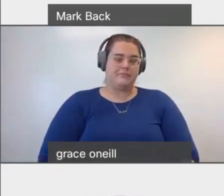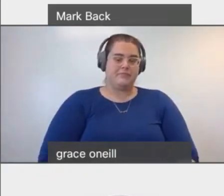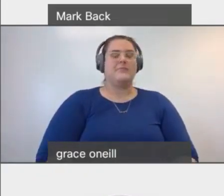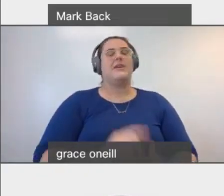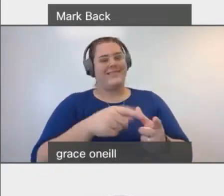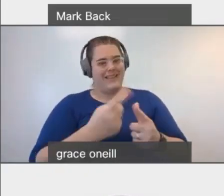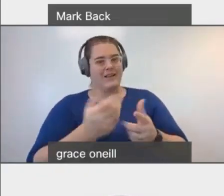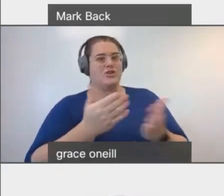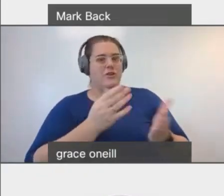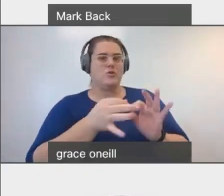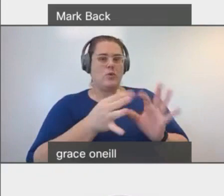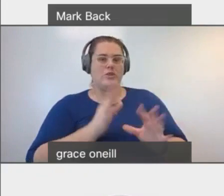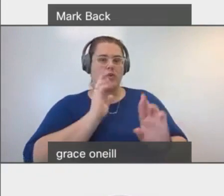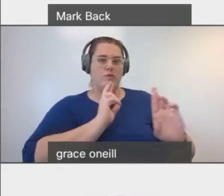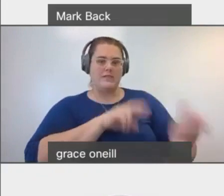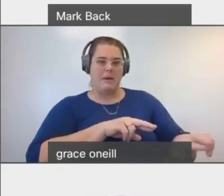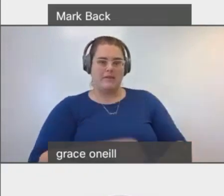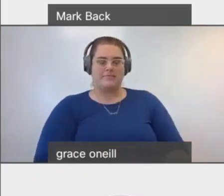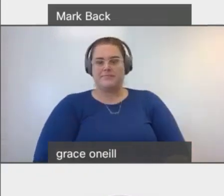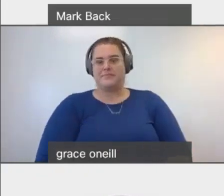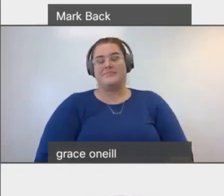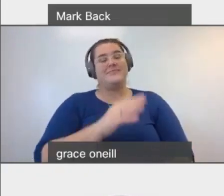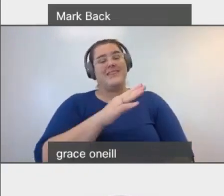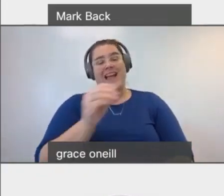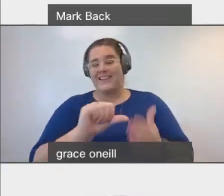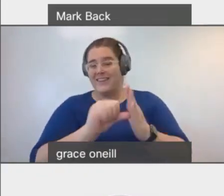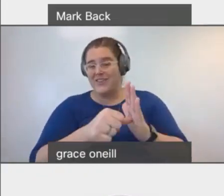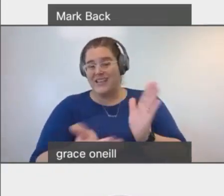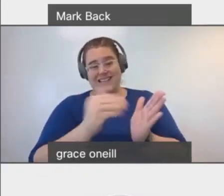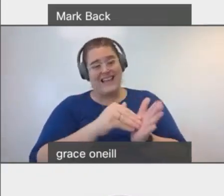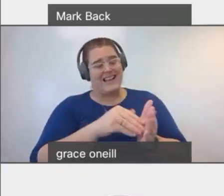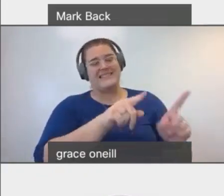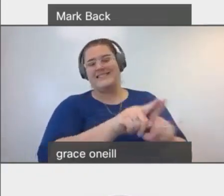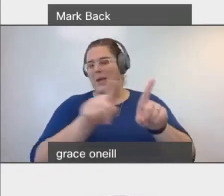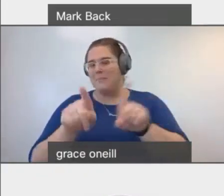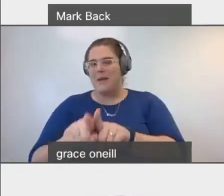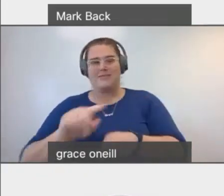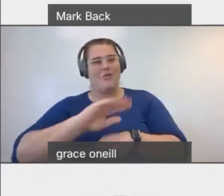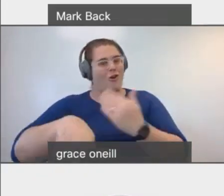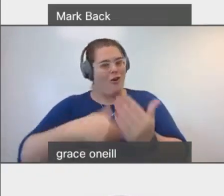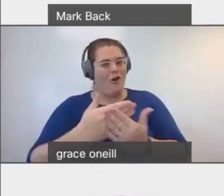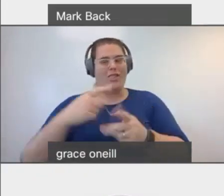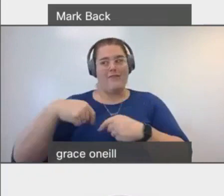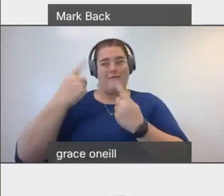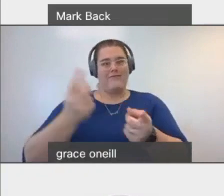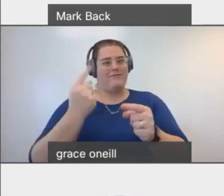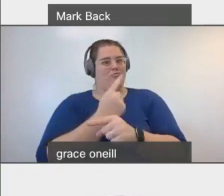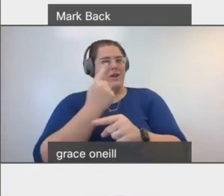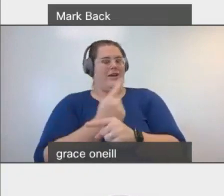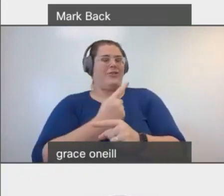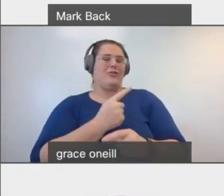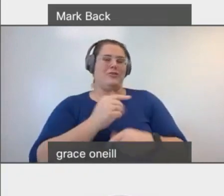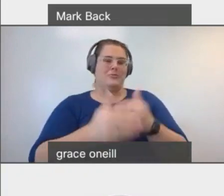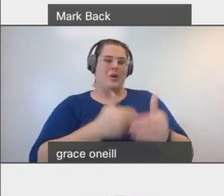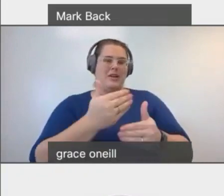no different from any other authorization process. And to your point, Director Reese, we ran a report, and at